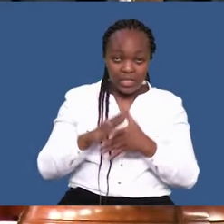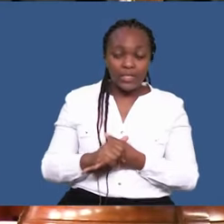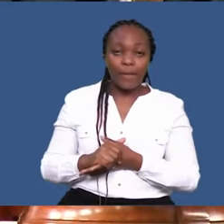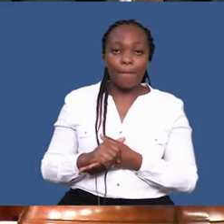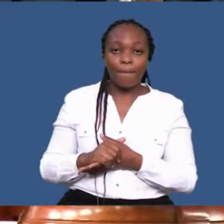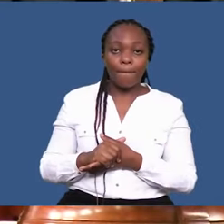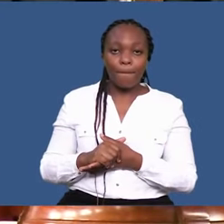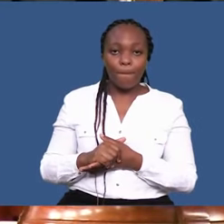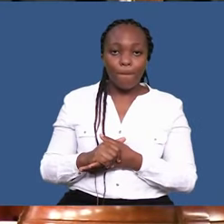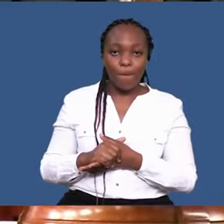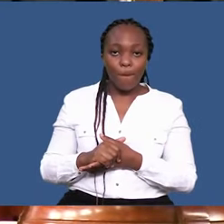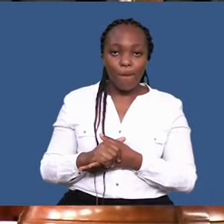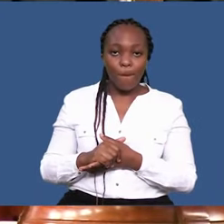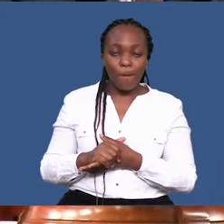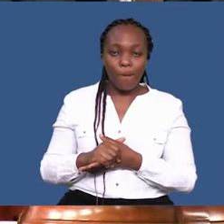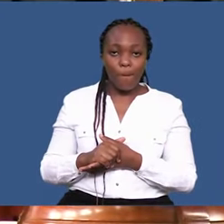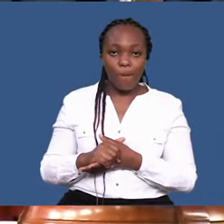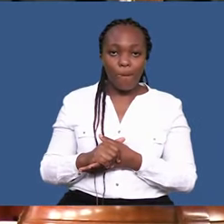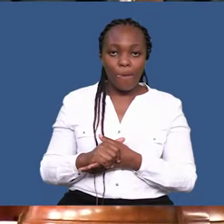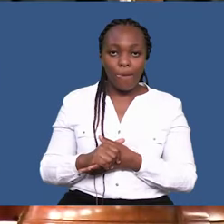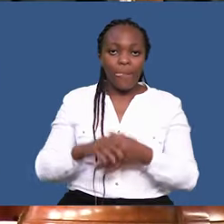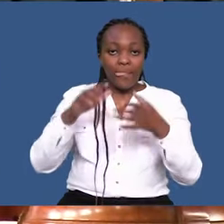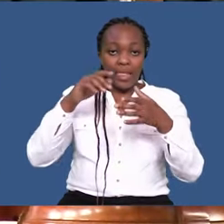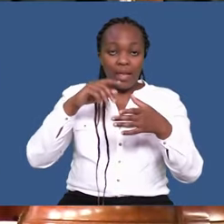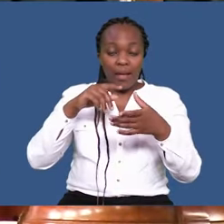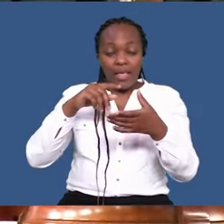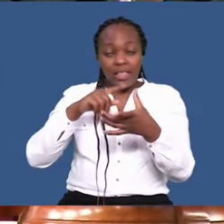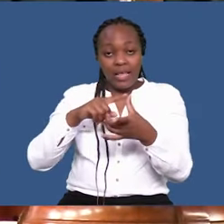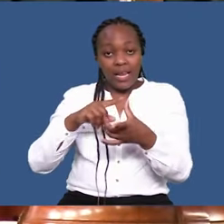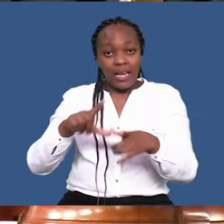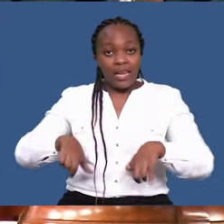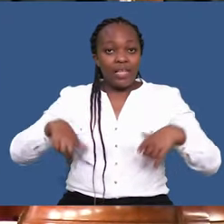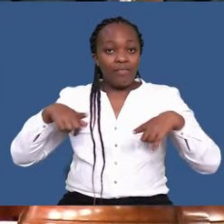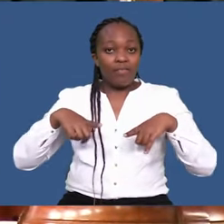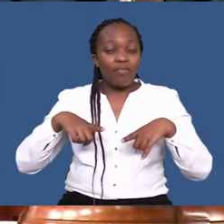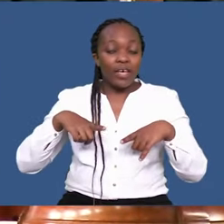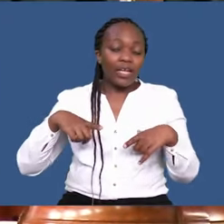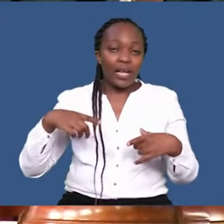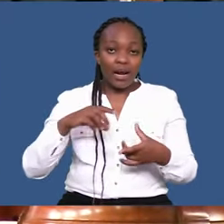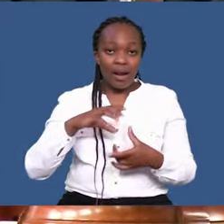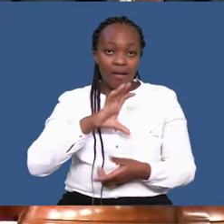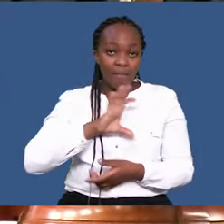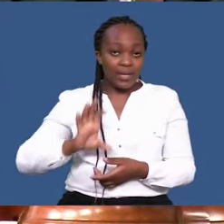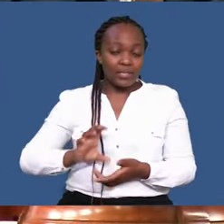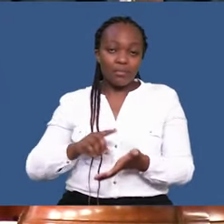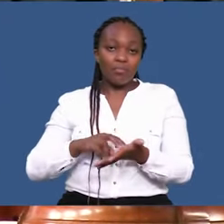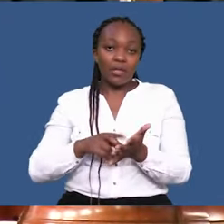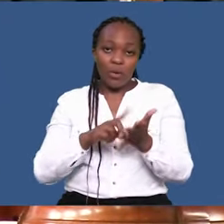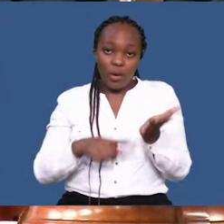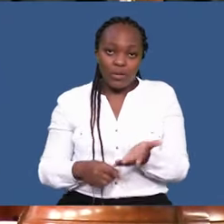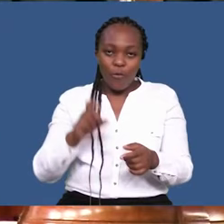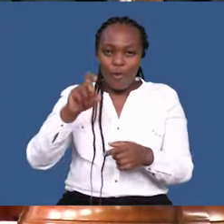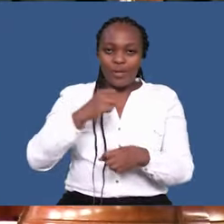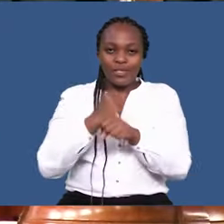then that we need to do 3 things according to this passage. Number 1